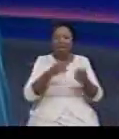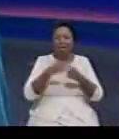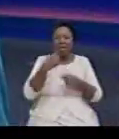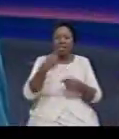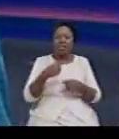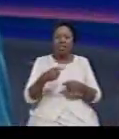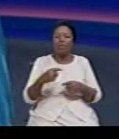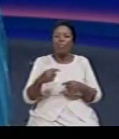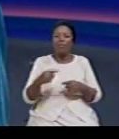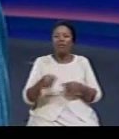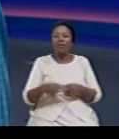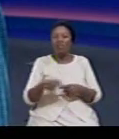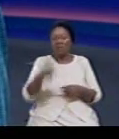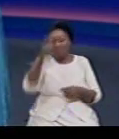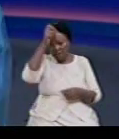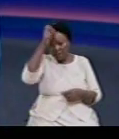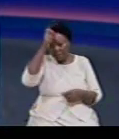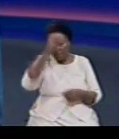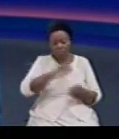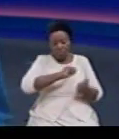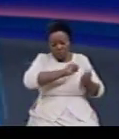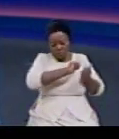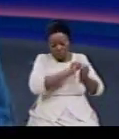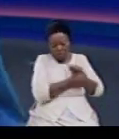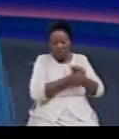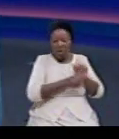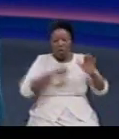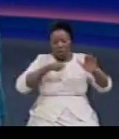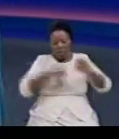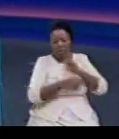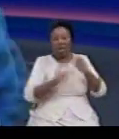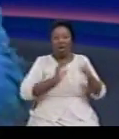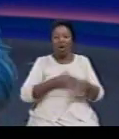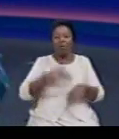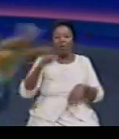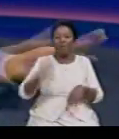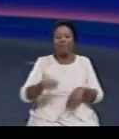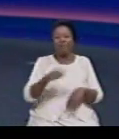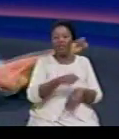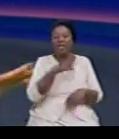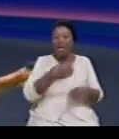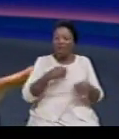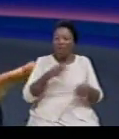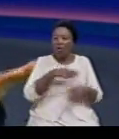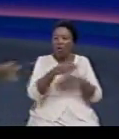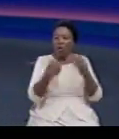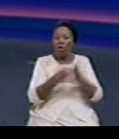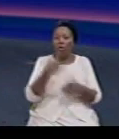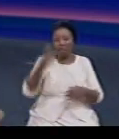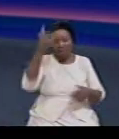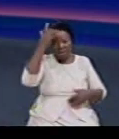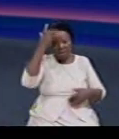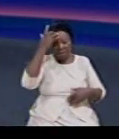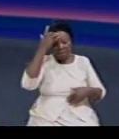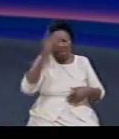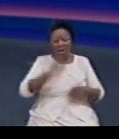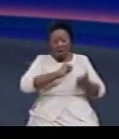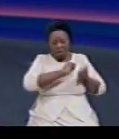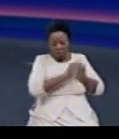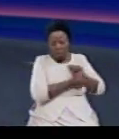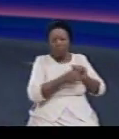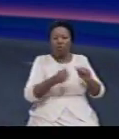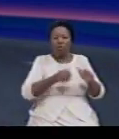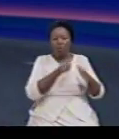Satan trampled under our feet, all his works trampled under our feet, and all his sicknesses trampled